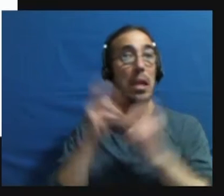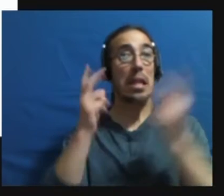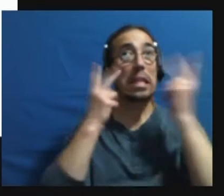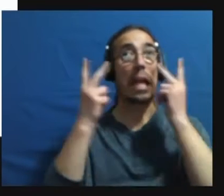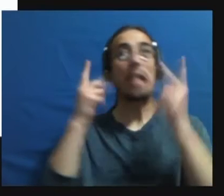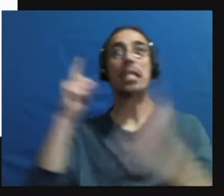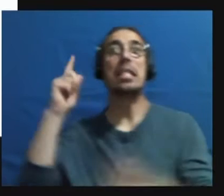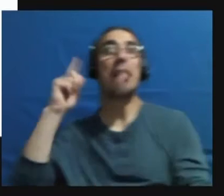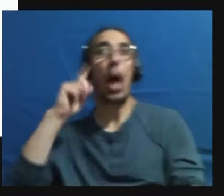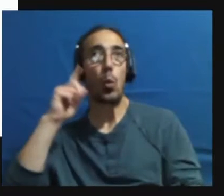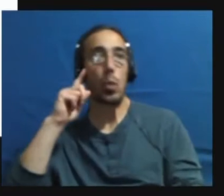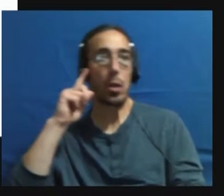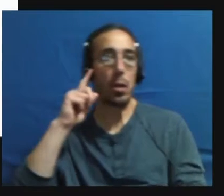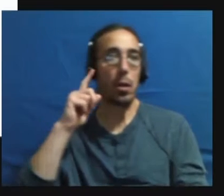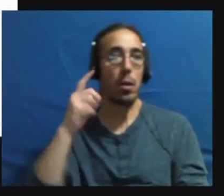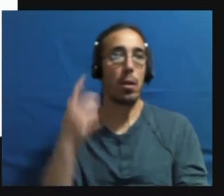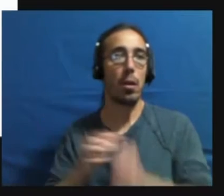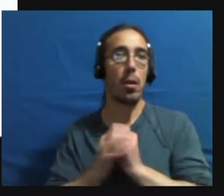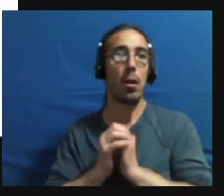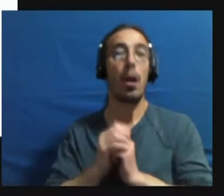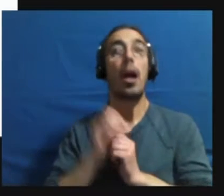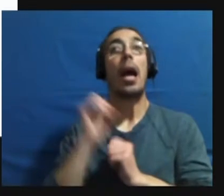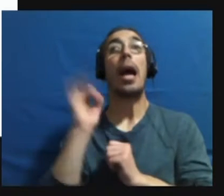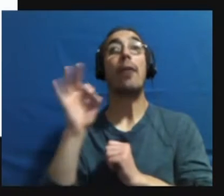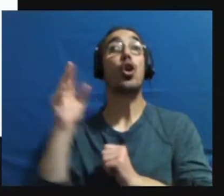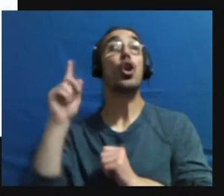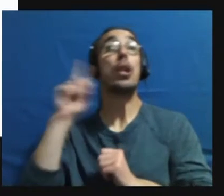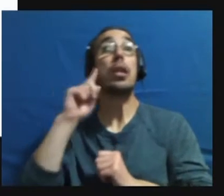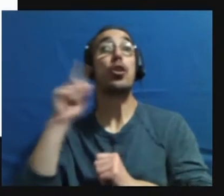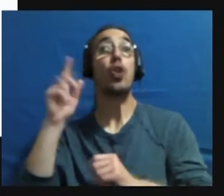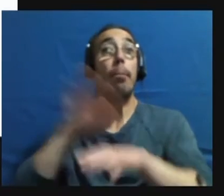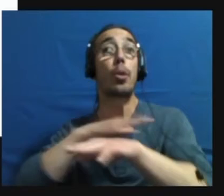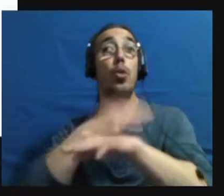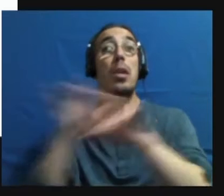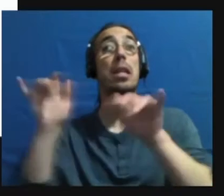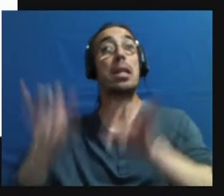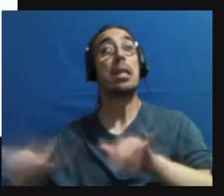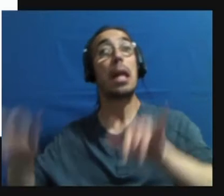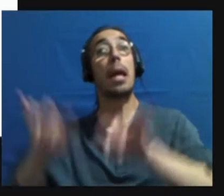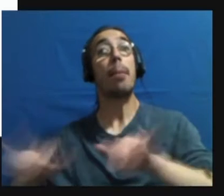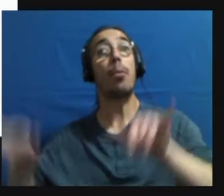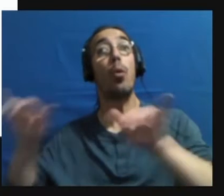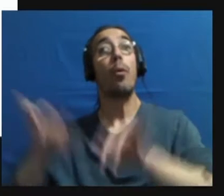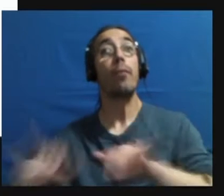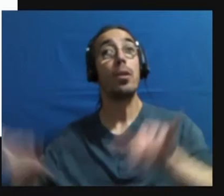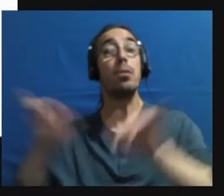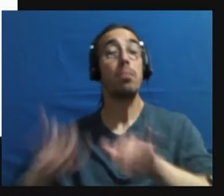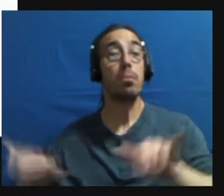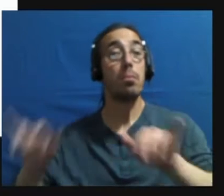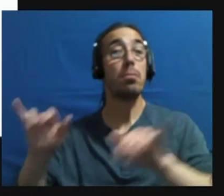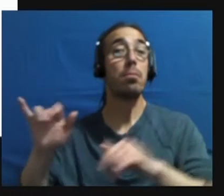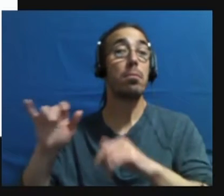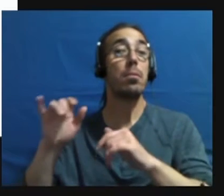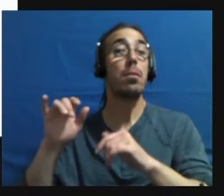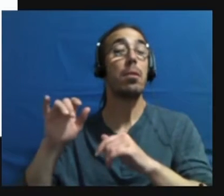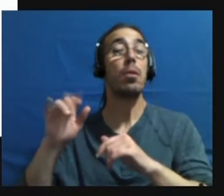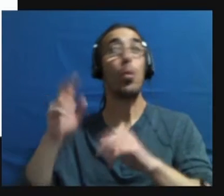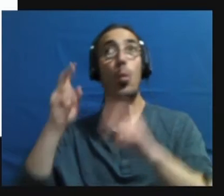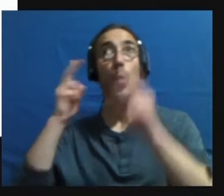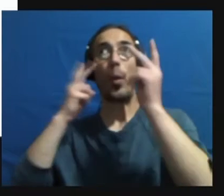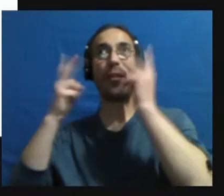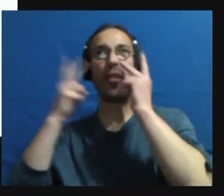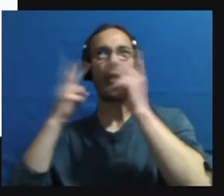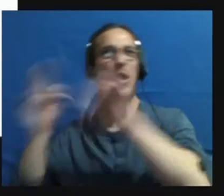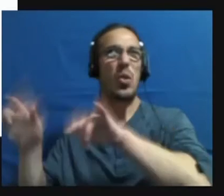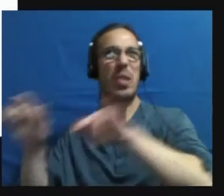sound. So, if we're listening to music, maybe the same song on repeat over and over again, we have a visualization,